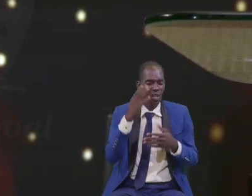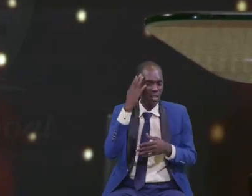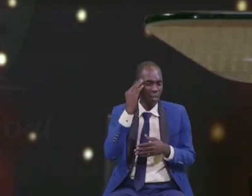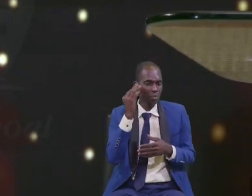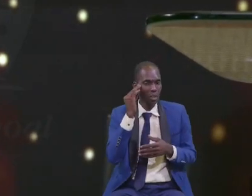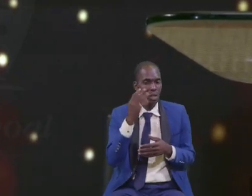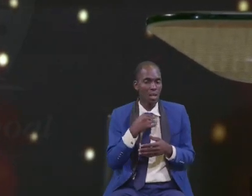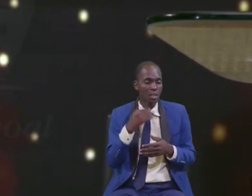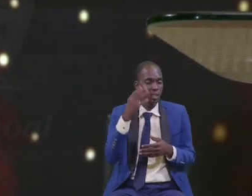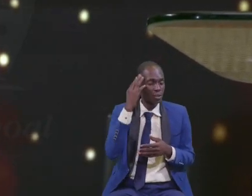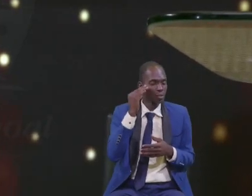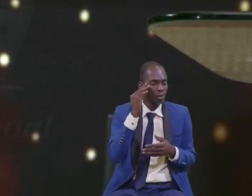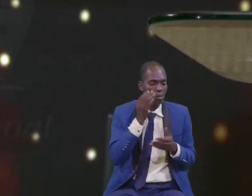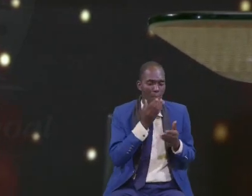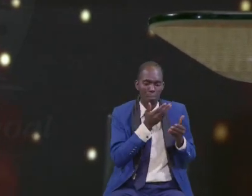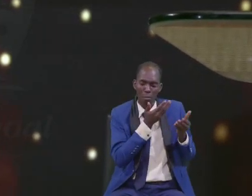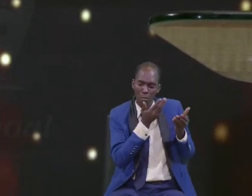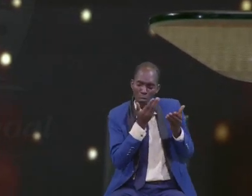Then